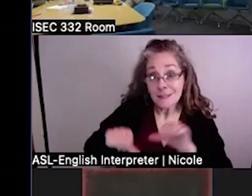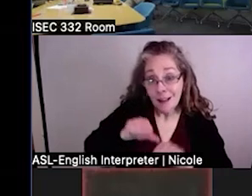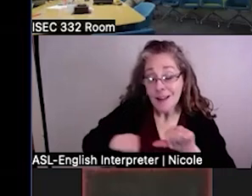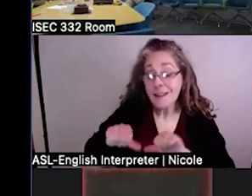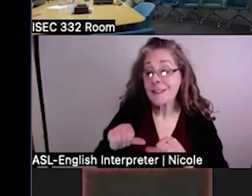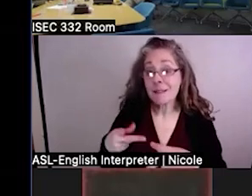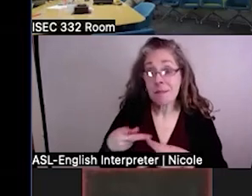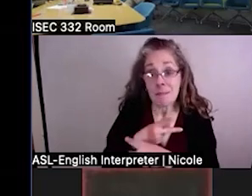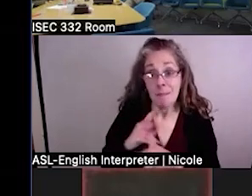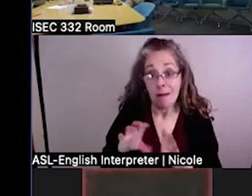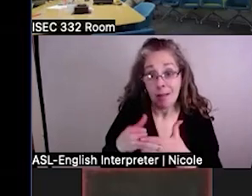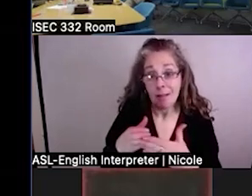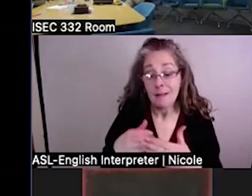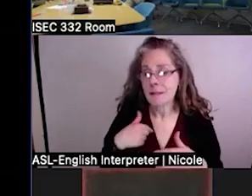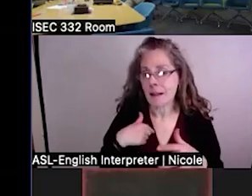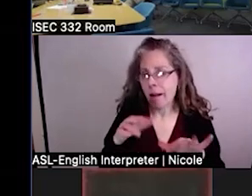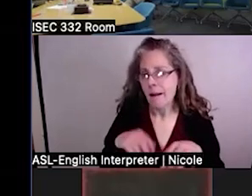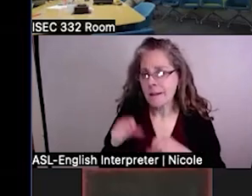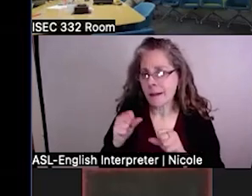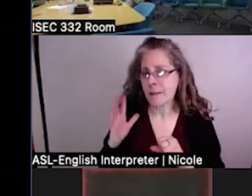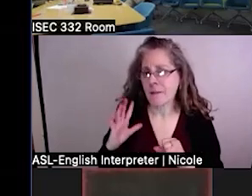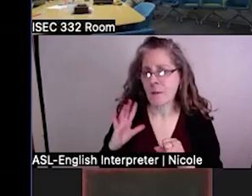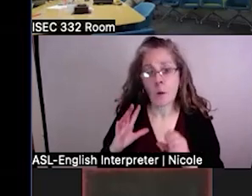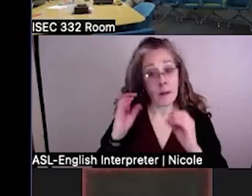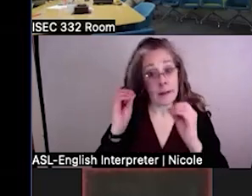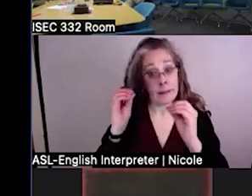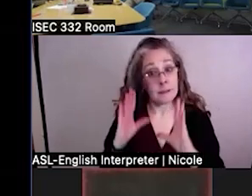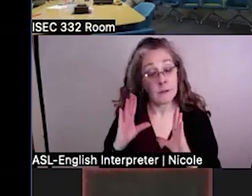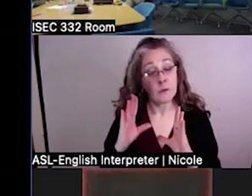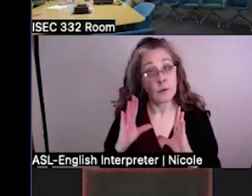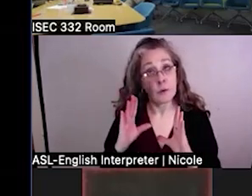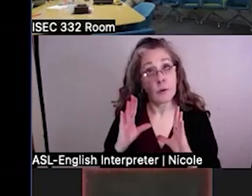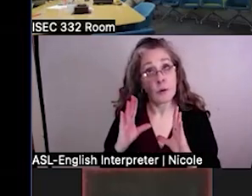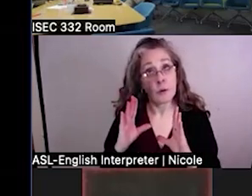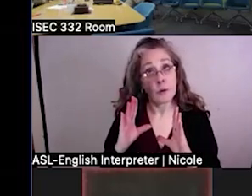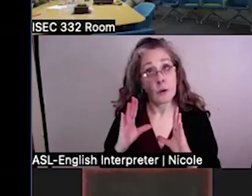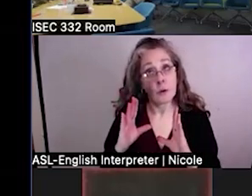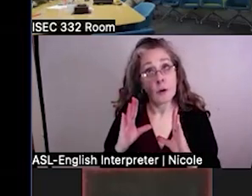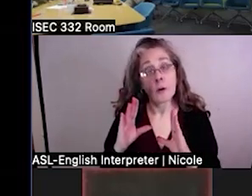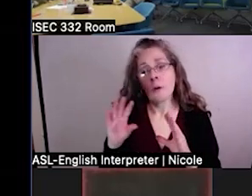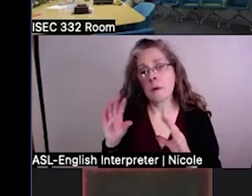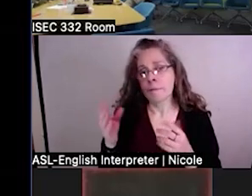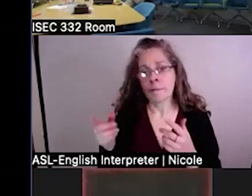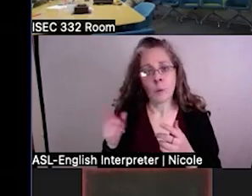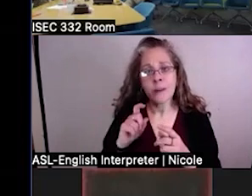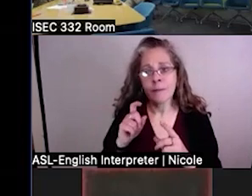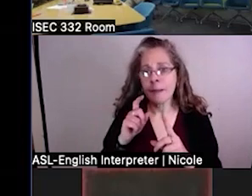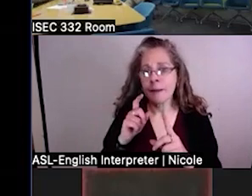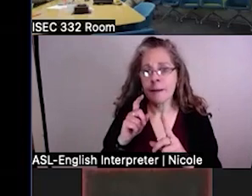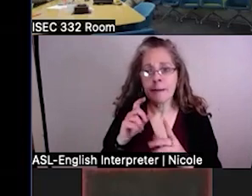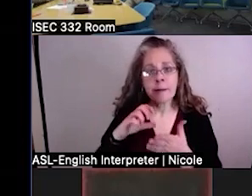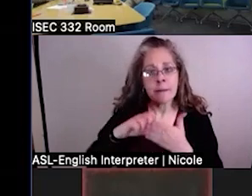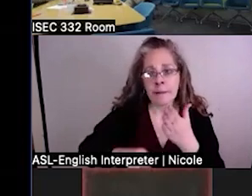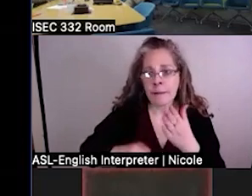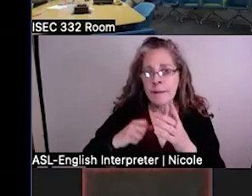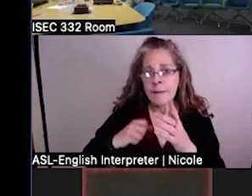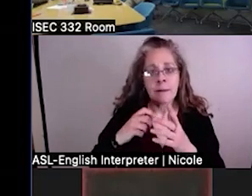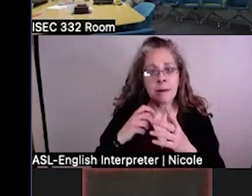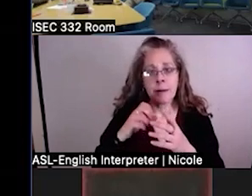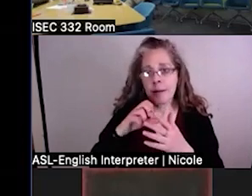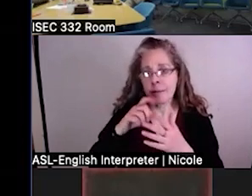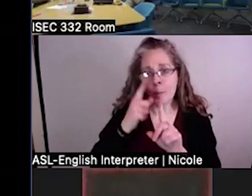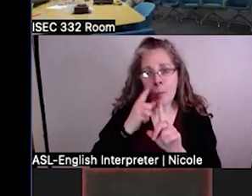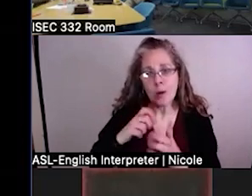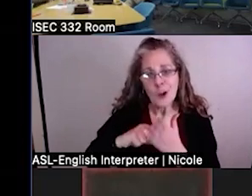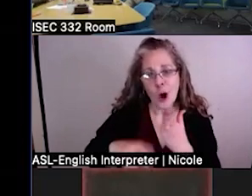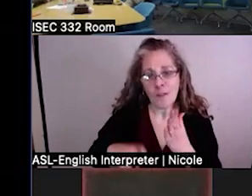show your work and stuff, the professors, like, they give you like points, even though you got like the answer wrong, like they give you points based off of like how